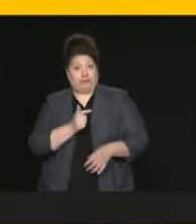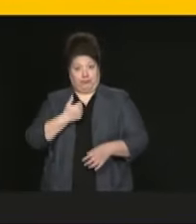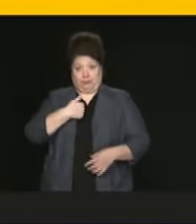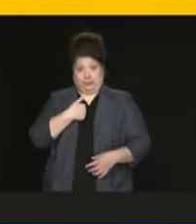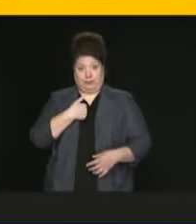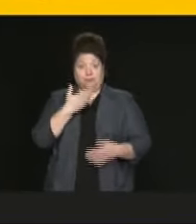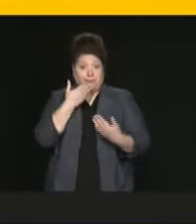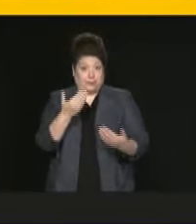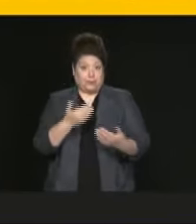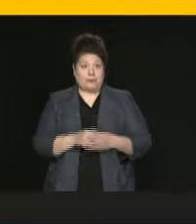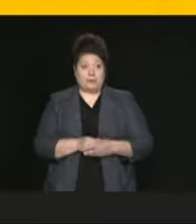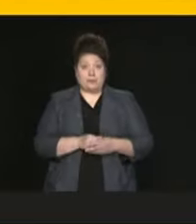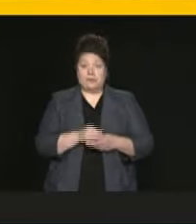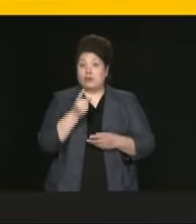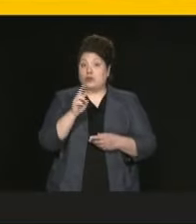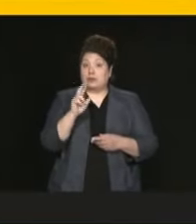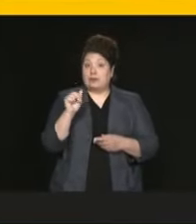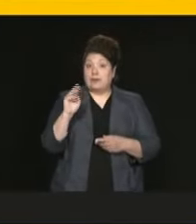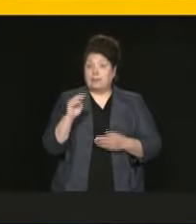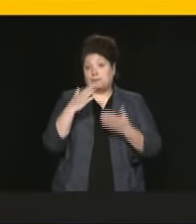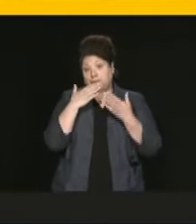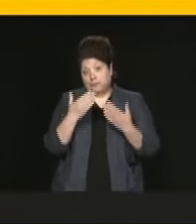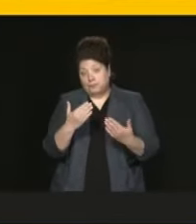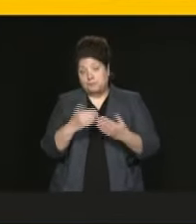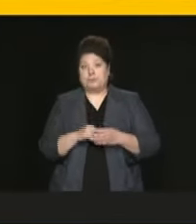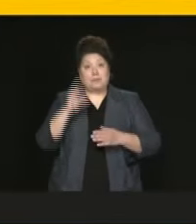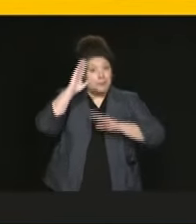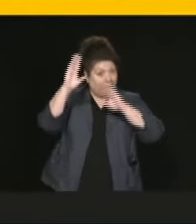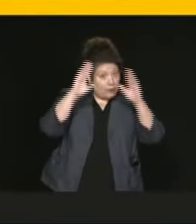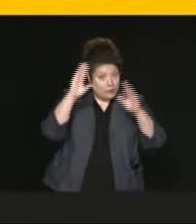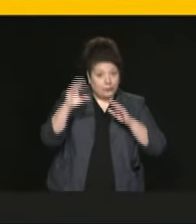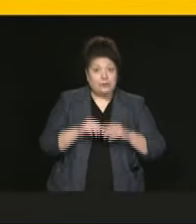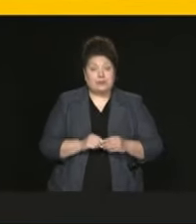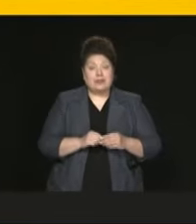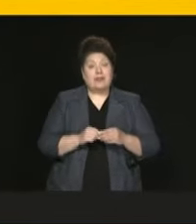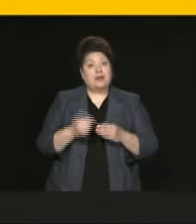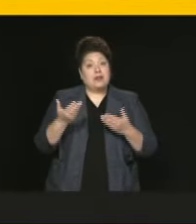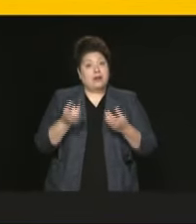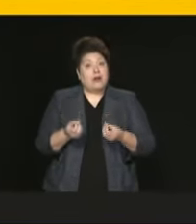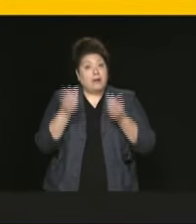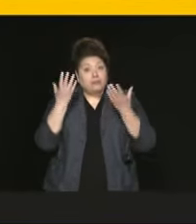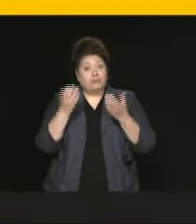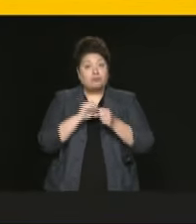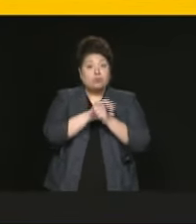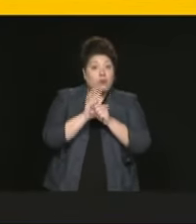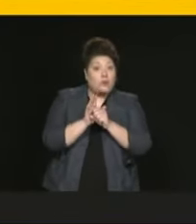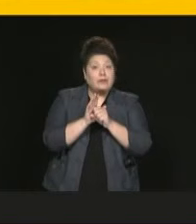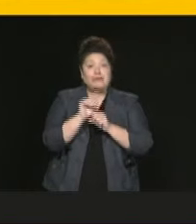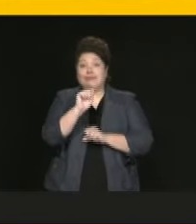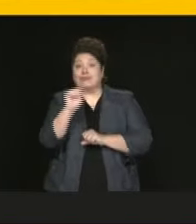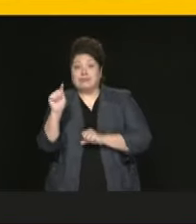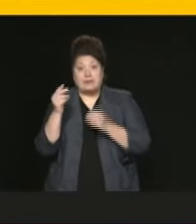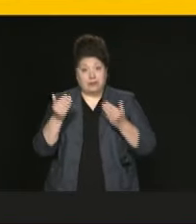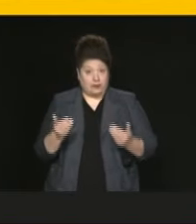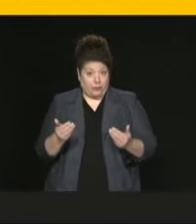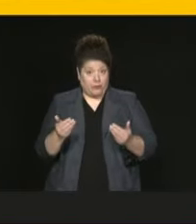you and hello, everyone. The latest numbers on COVID-19 in Canada. There are now